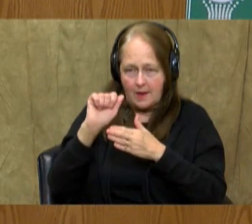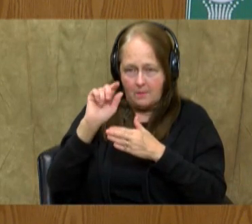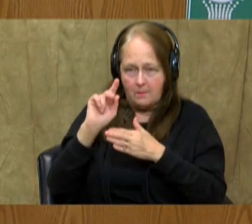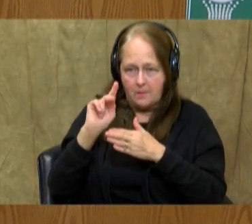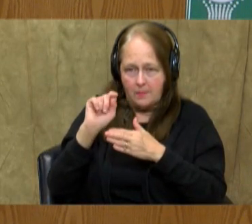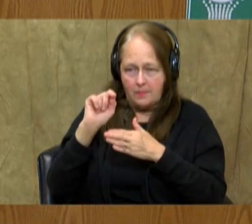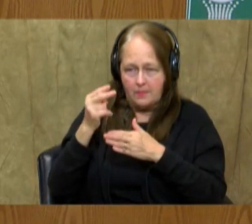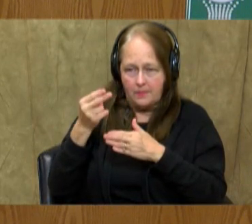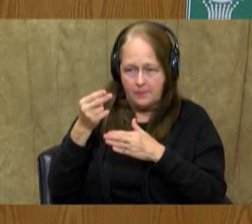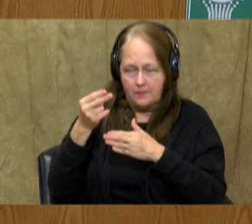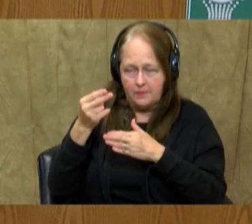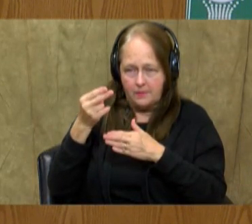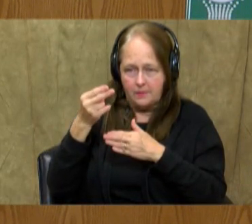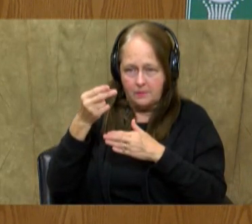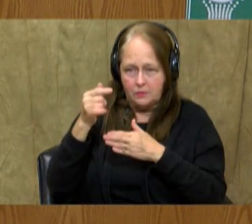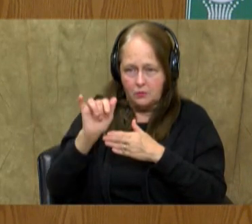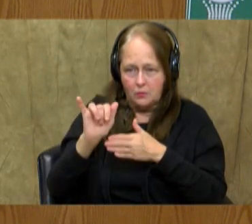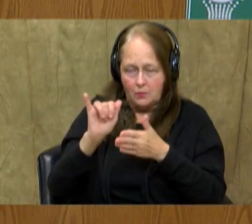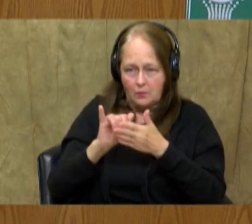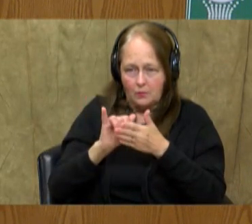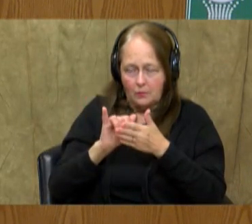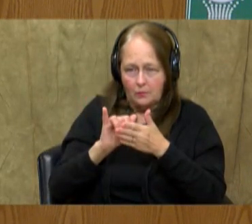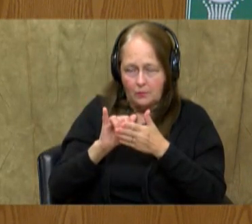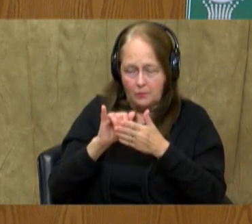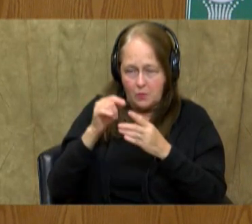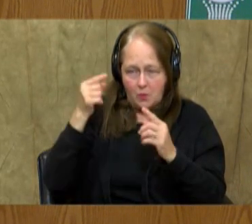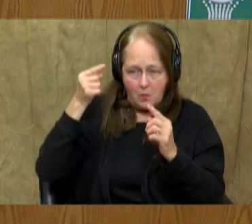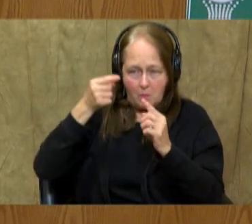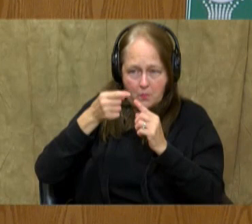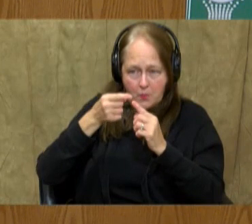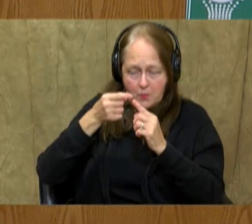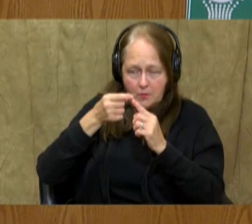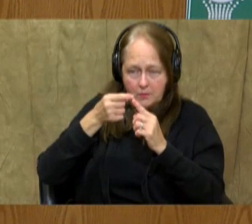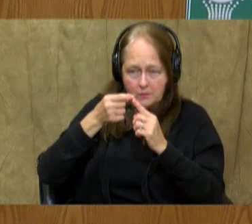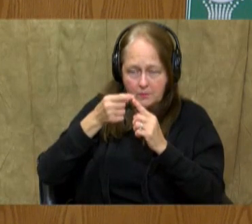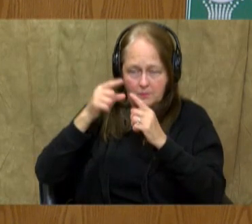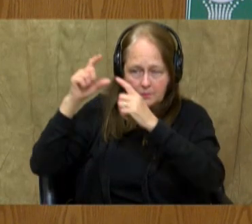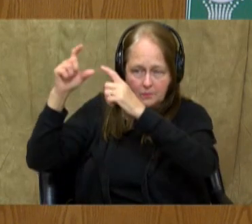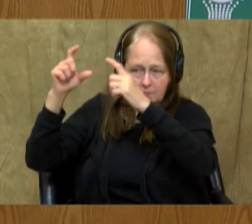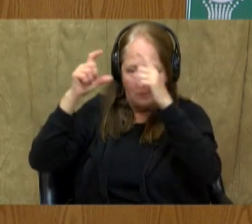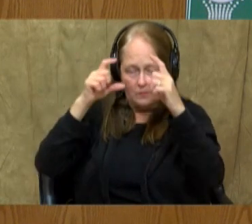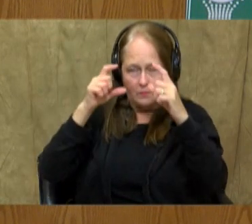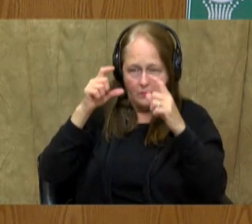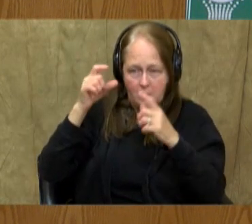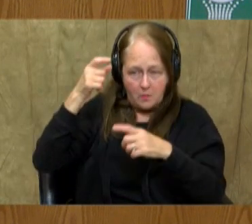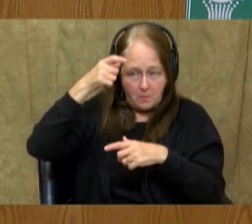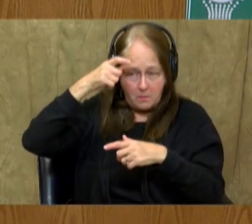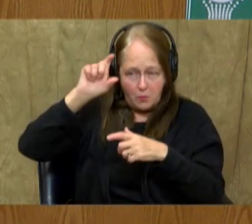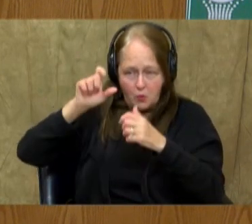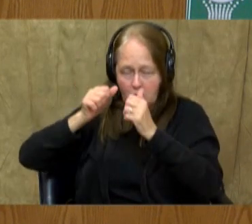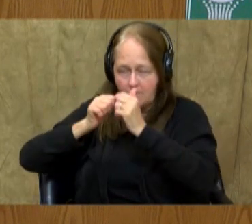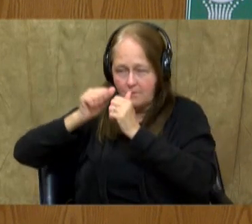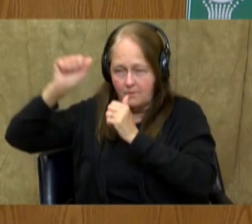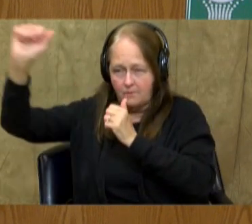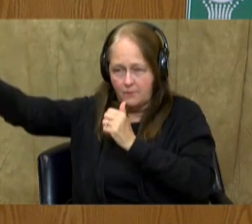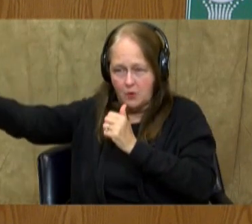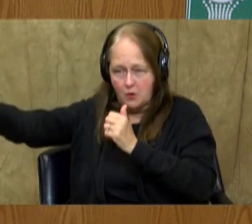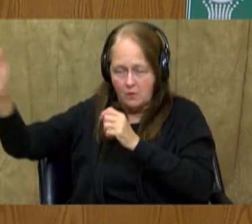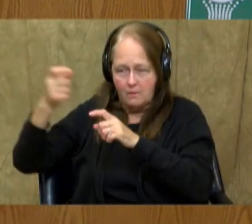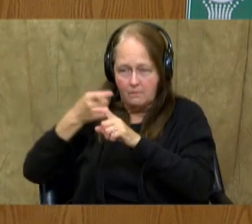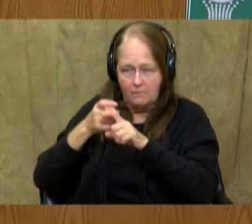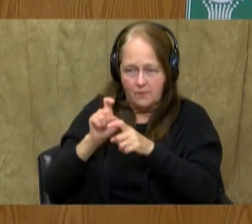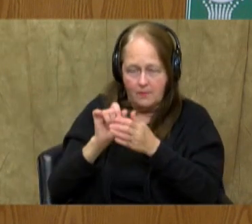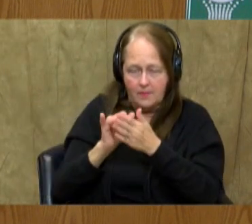week. Apogee are those points in the orbit when the moon is furthest away from the